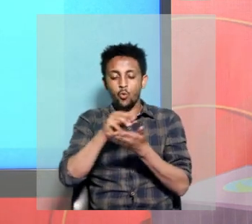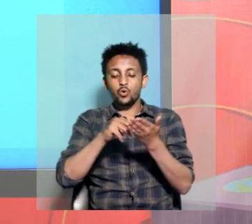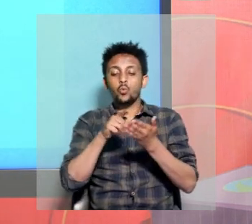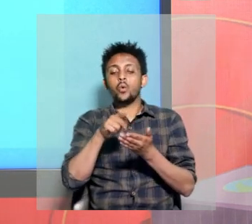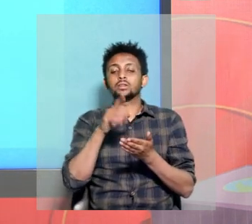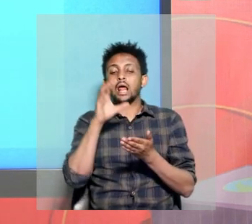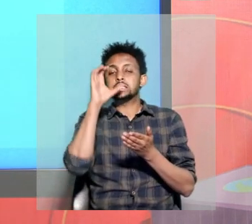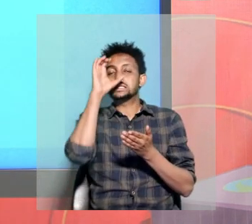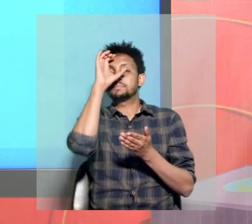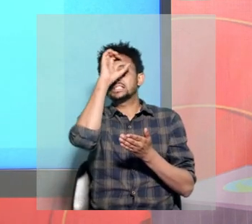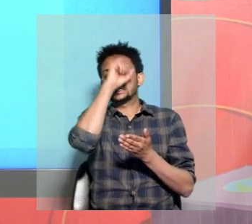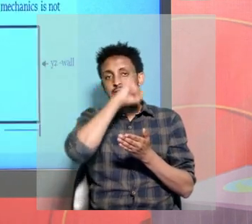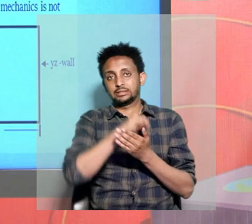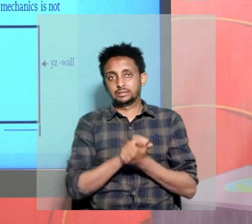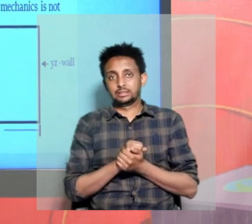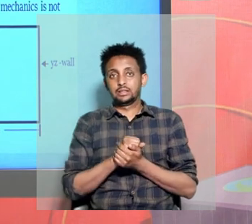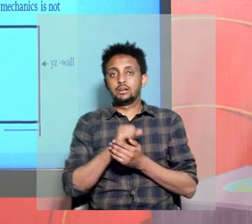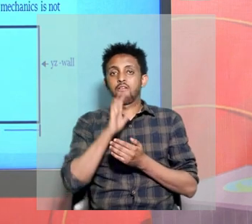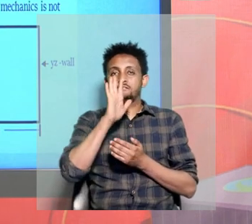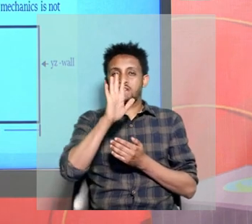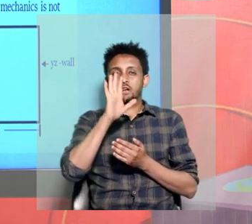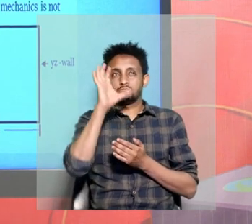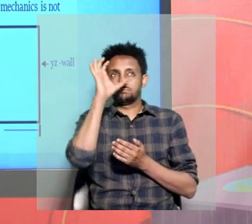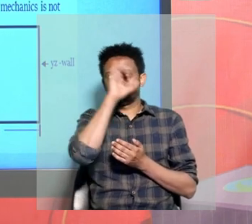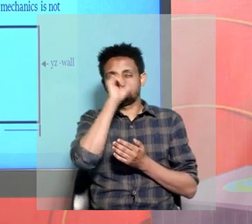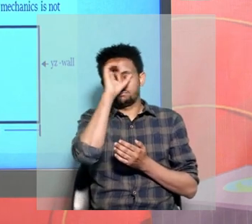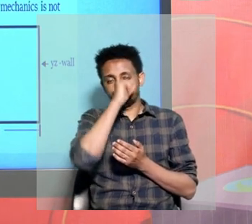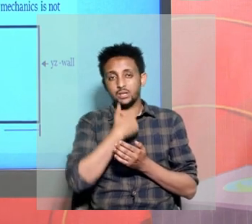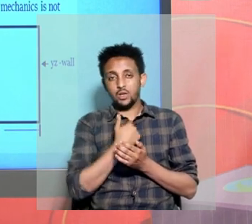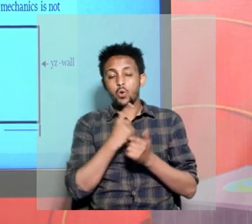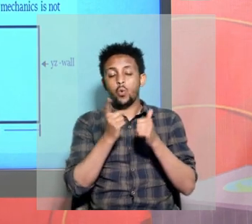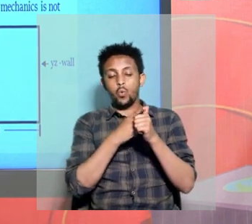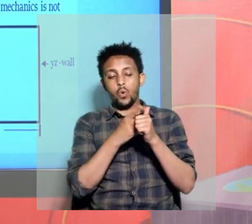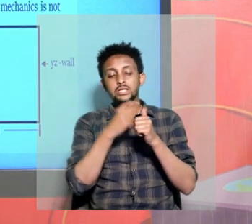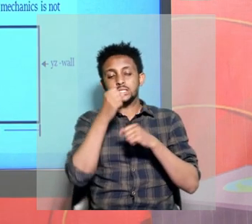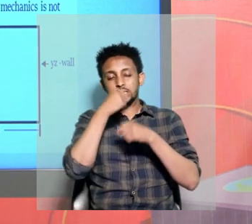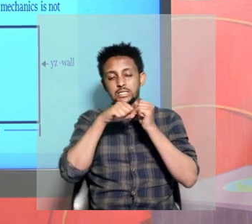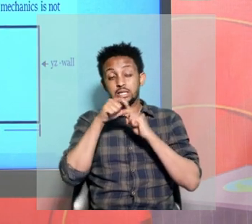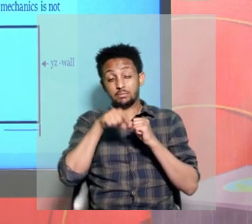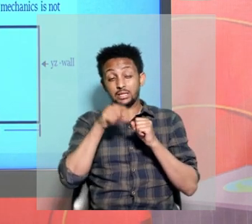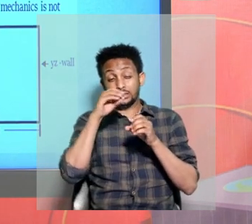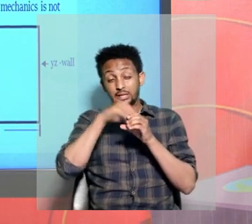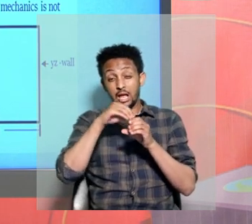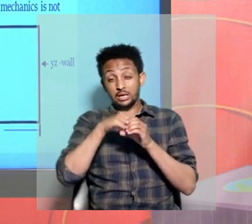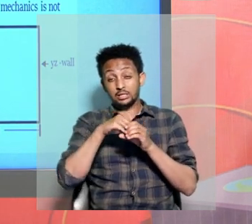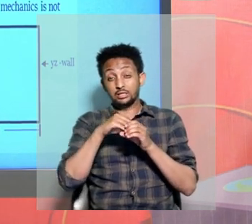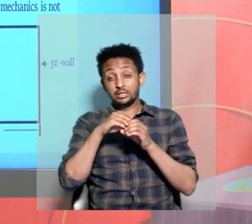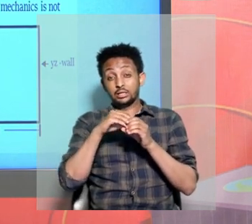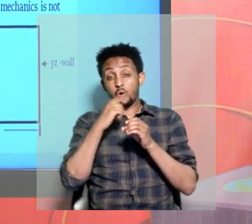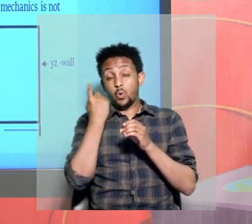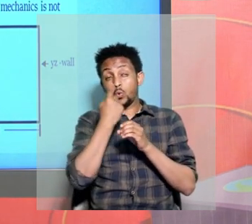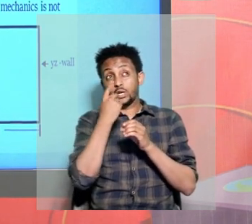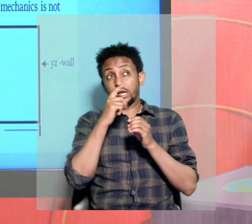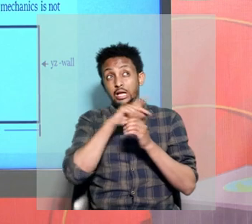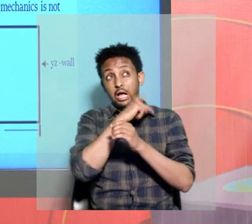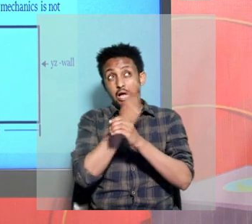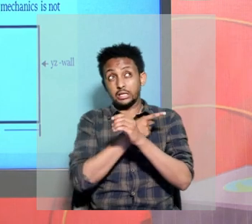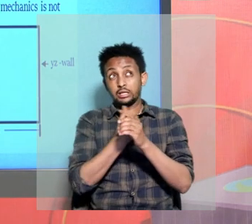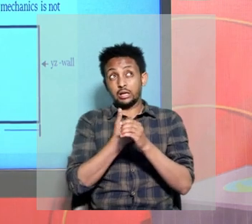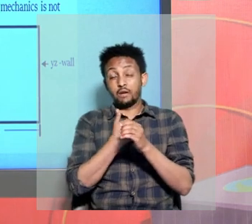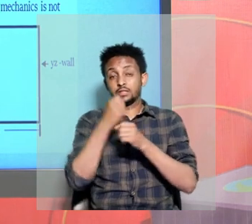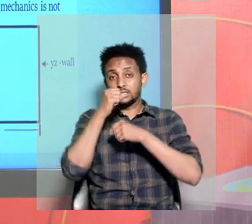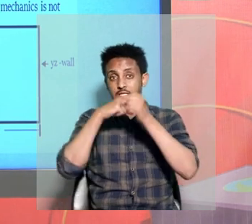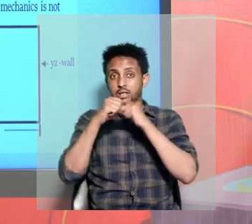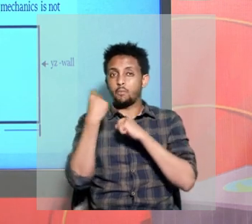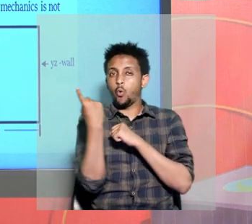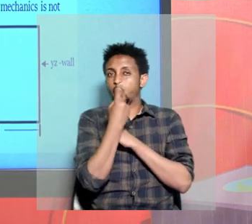What are those assumptions? We have five assumptions. One, the system is entirely consistent of only kinetic energy. The